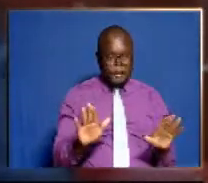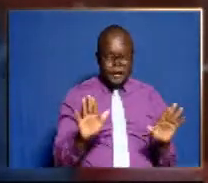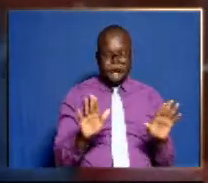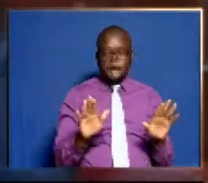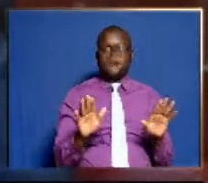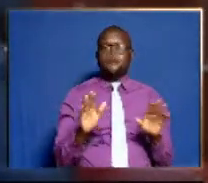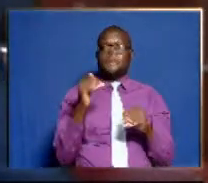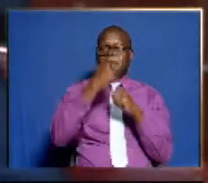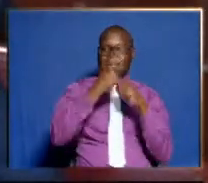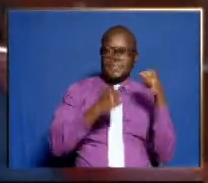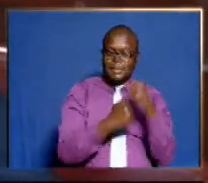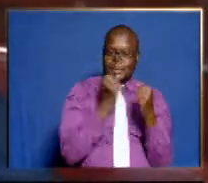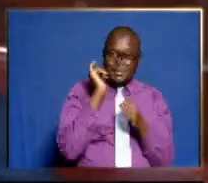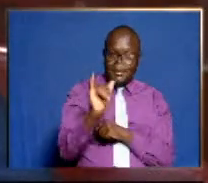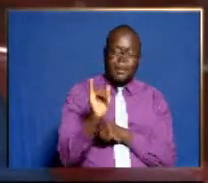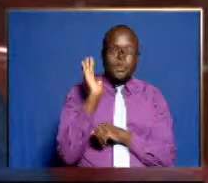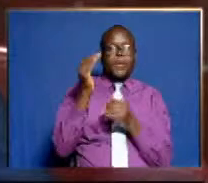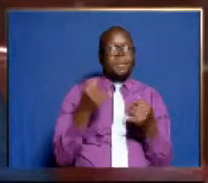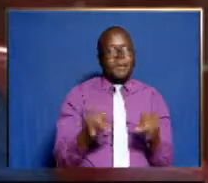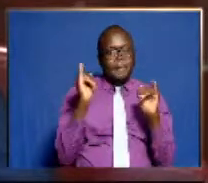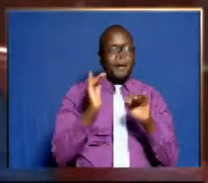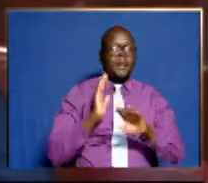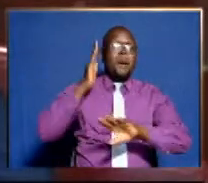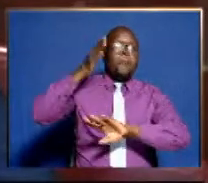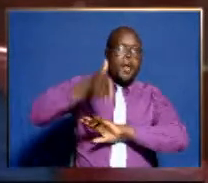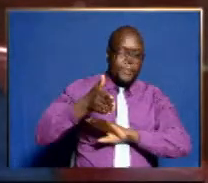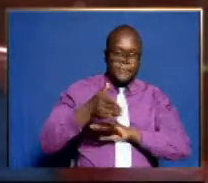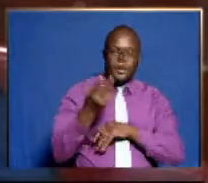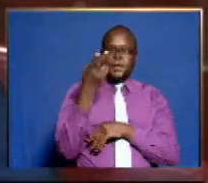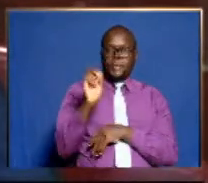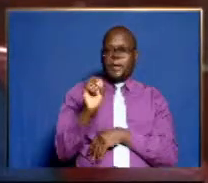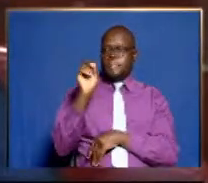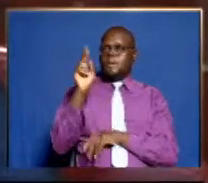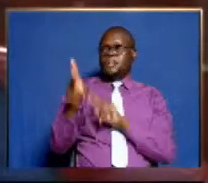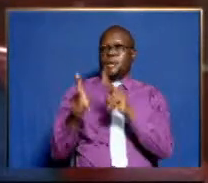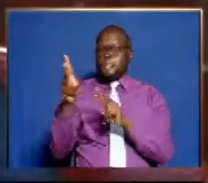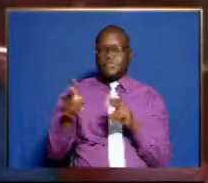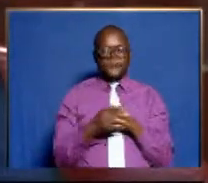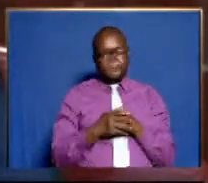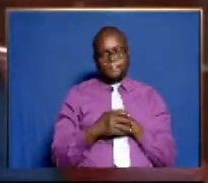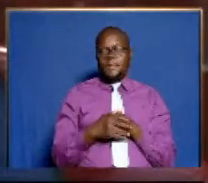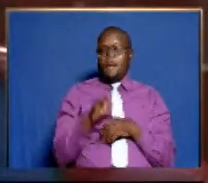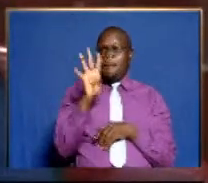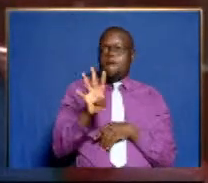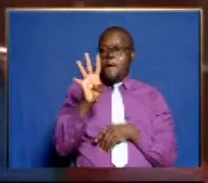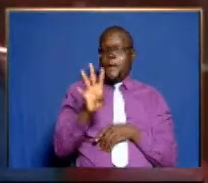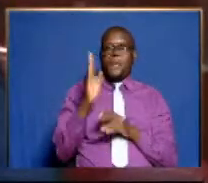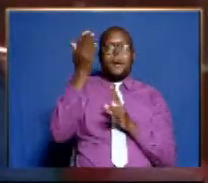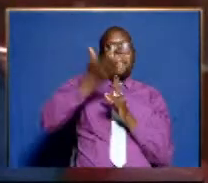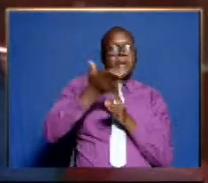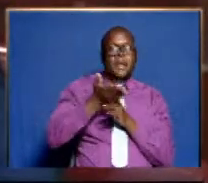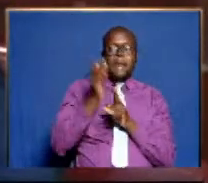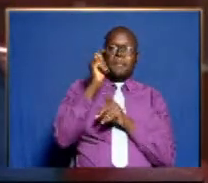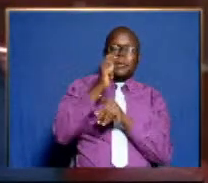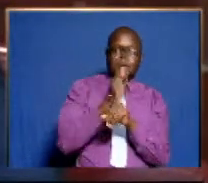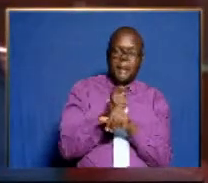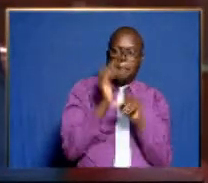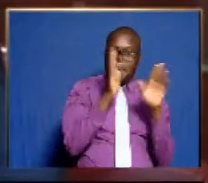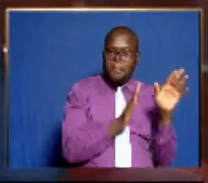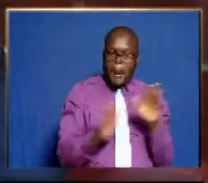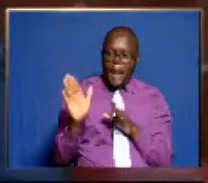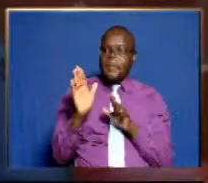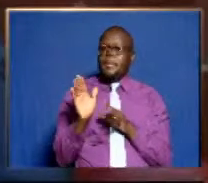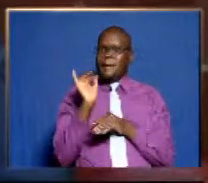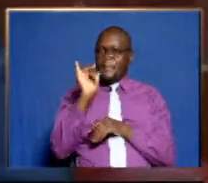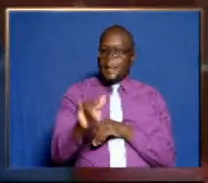the strategies that will be implemented beyond 2022, notably the fourth medium-term plan,